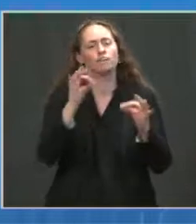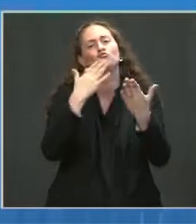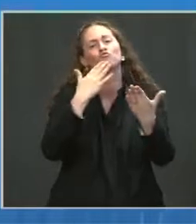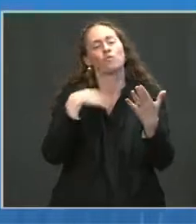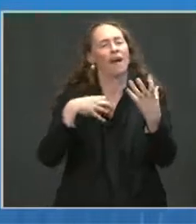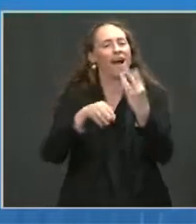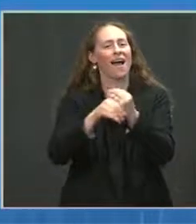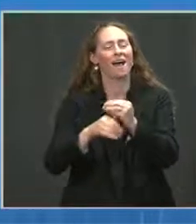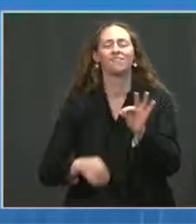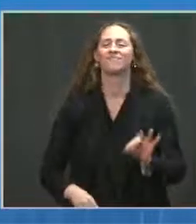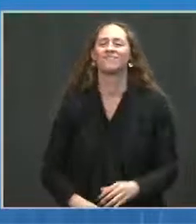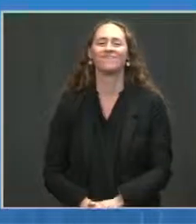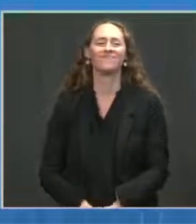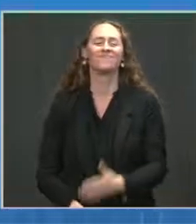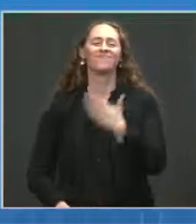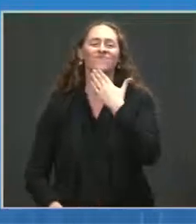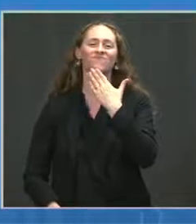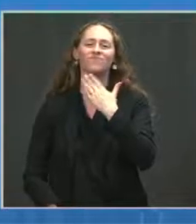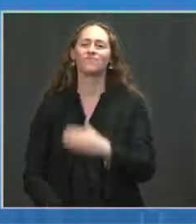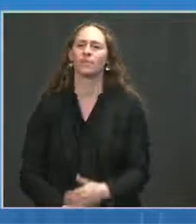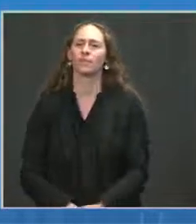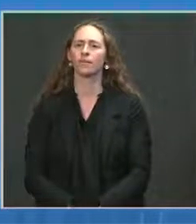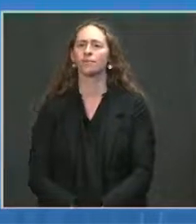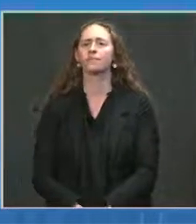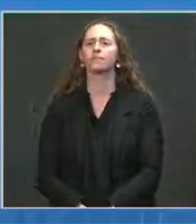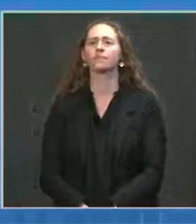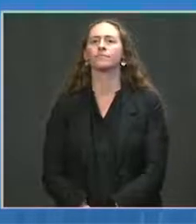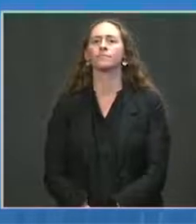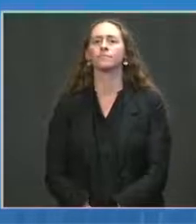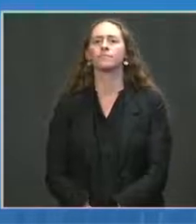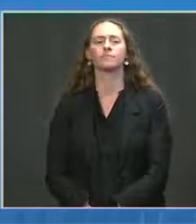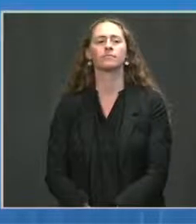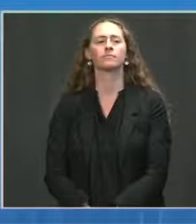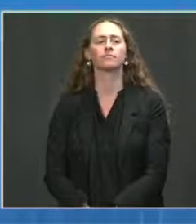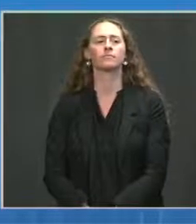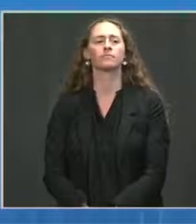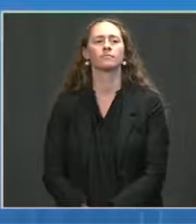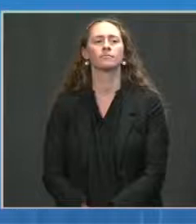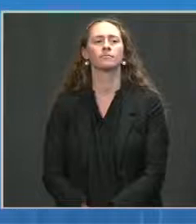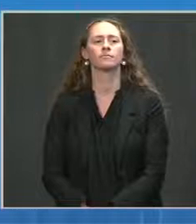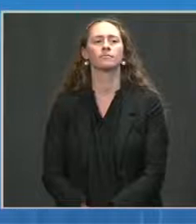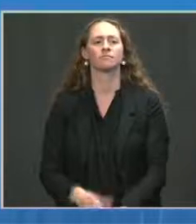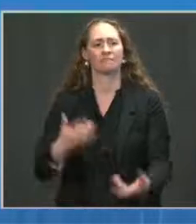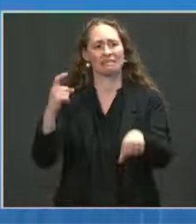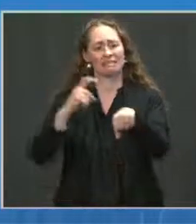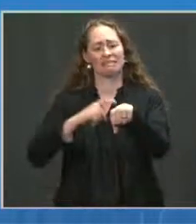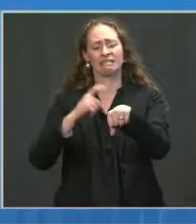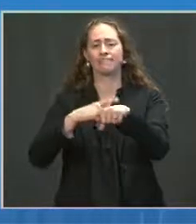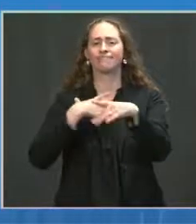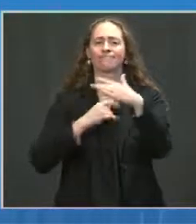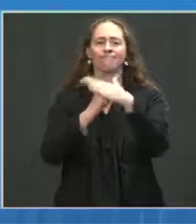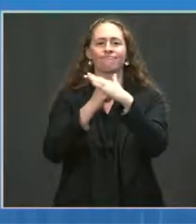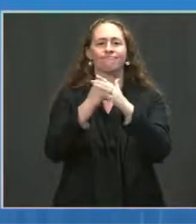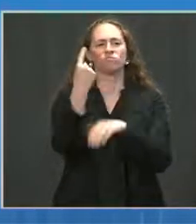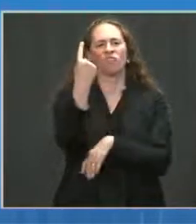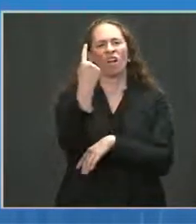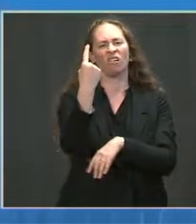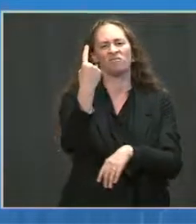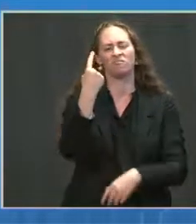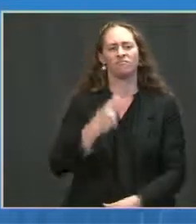Okay, first question, please. Please keep your question to one question. We're very limited on time. Jeff Mason, Reuters.